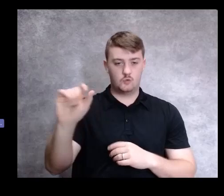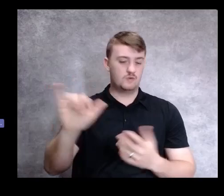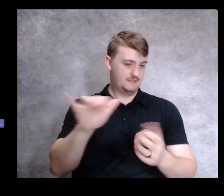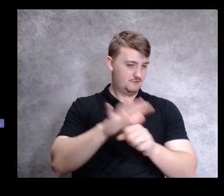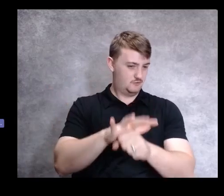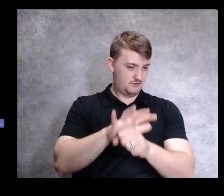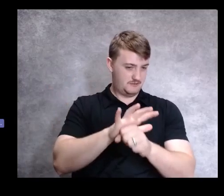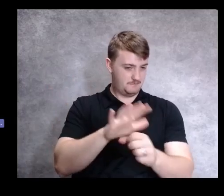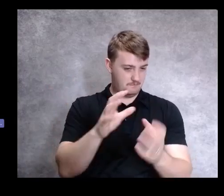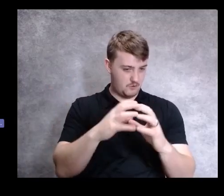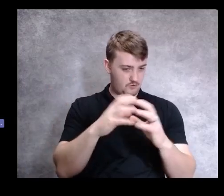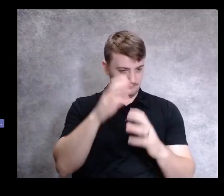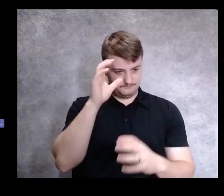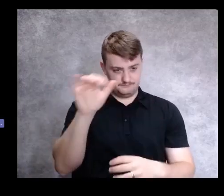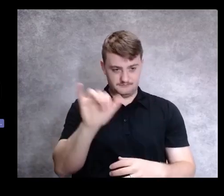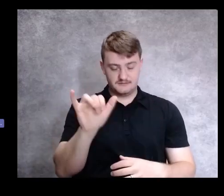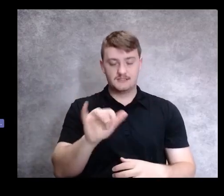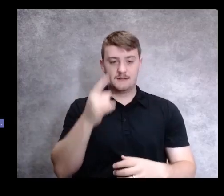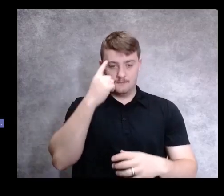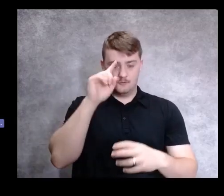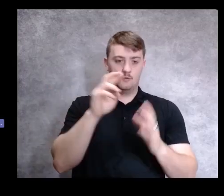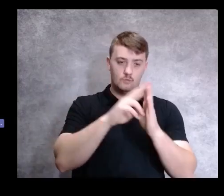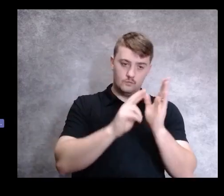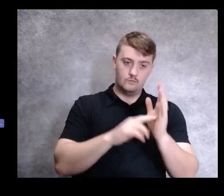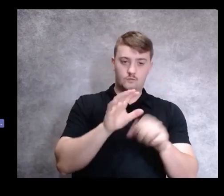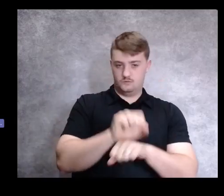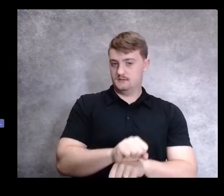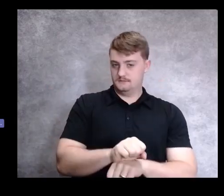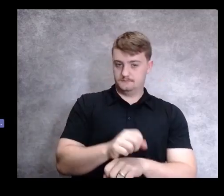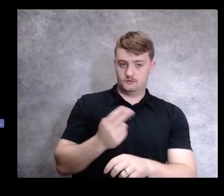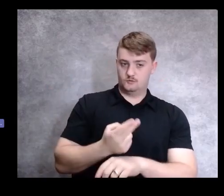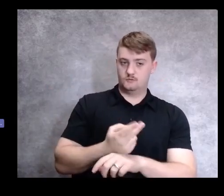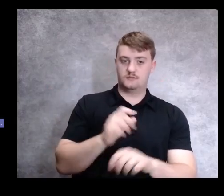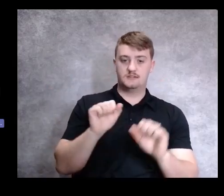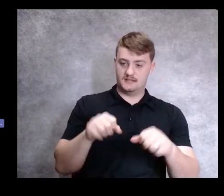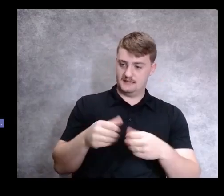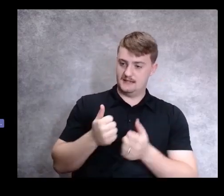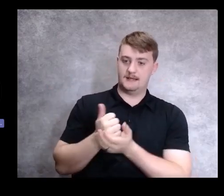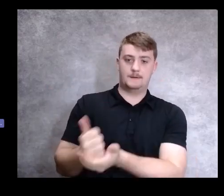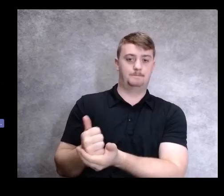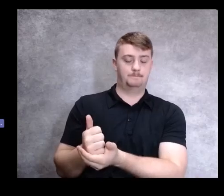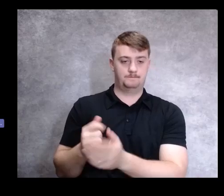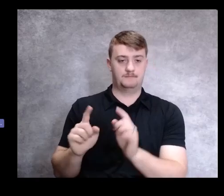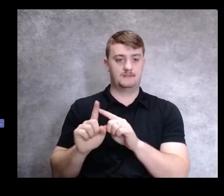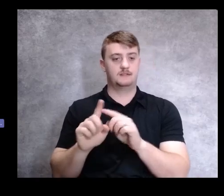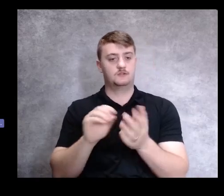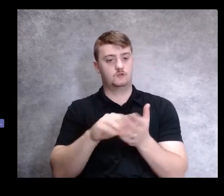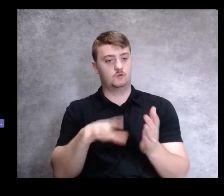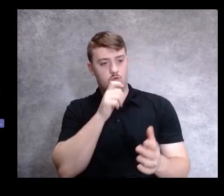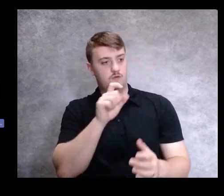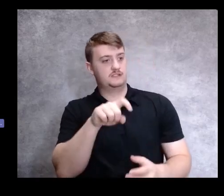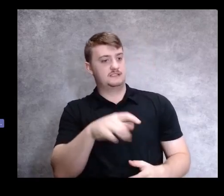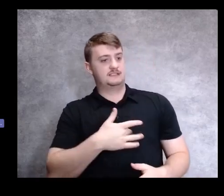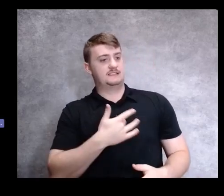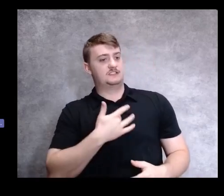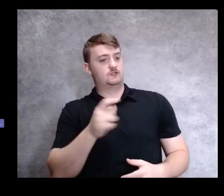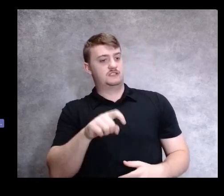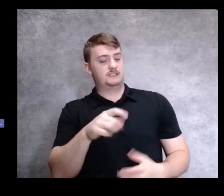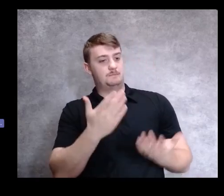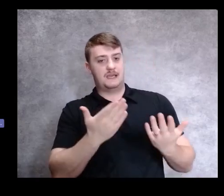with explicitly taught rules and routines for use can help provide the input that students who are seeking sensory needs may